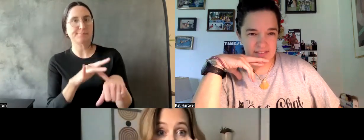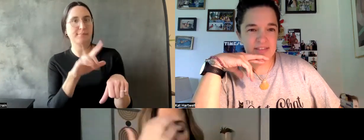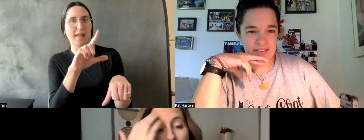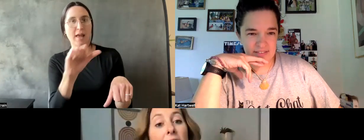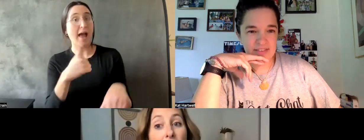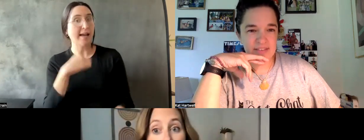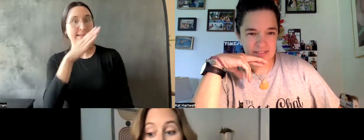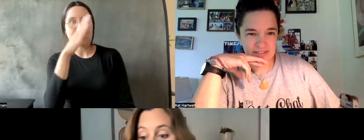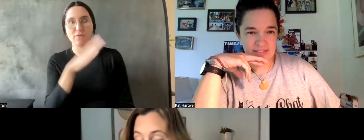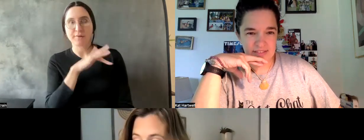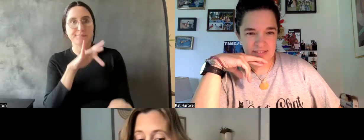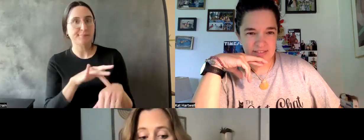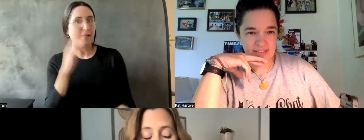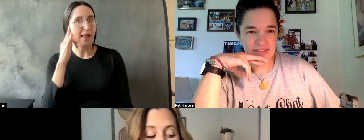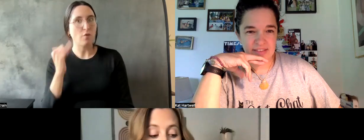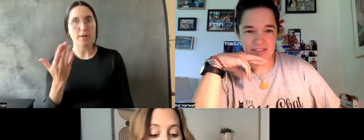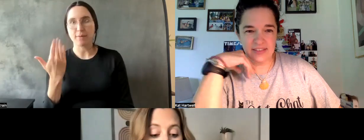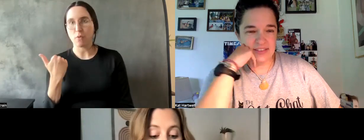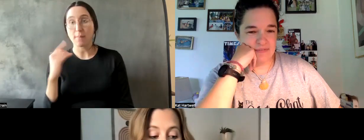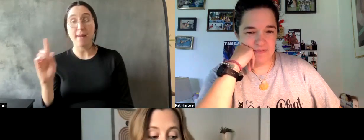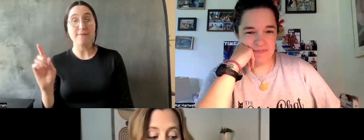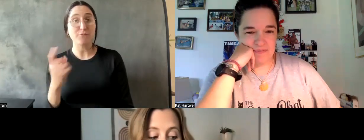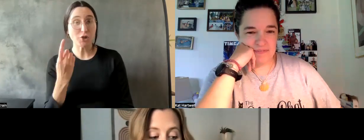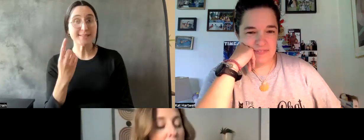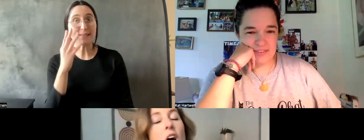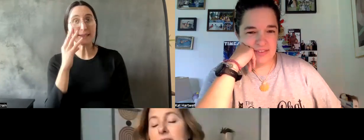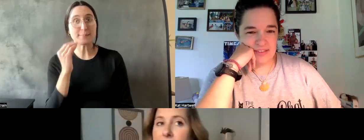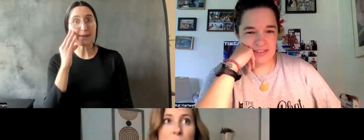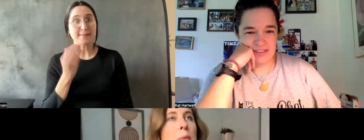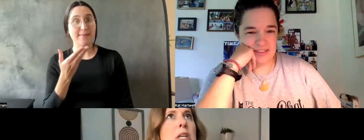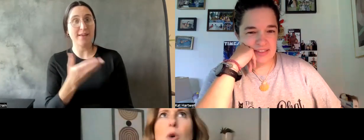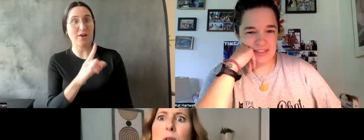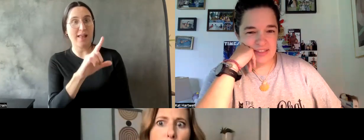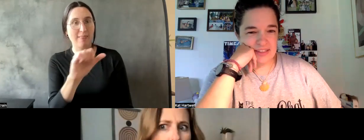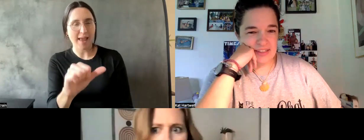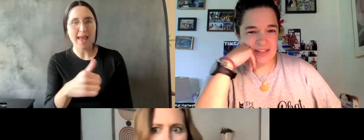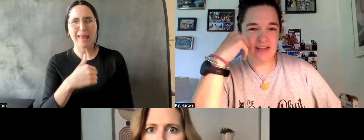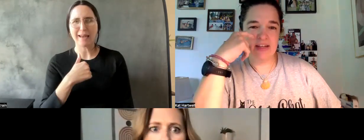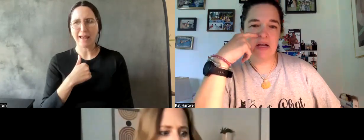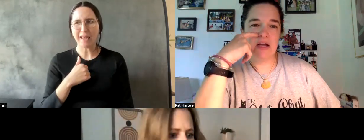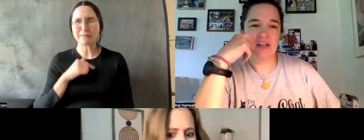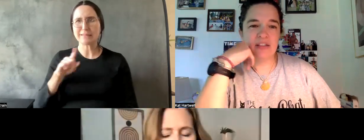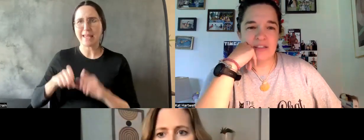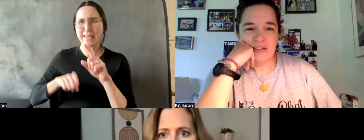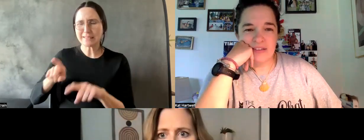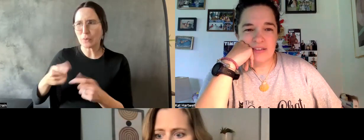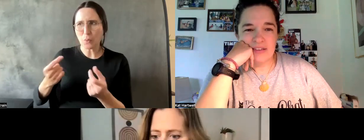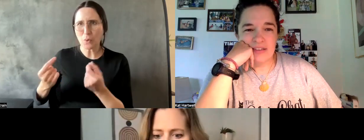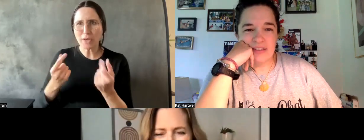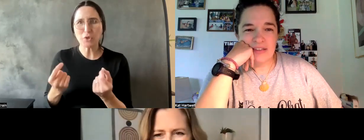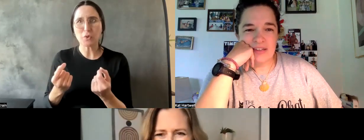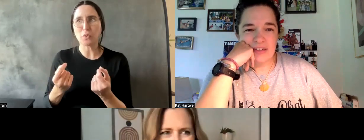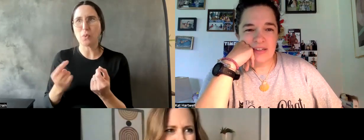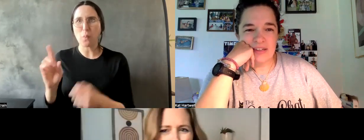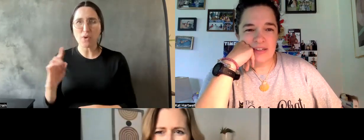my first time going to LA. And I was talking to different people, like, do I rent a car? Where do I fly in? Like,